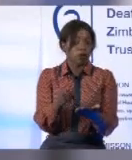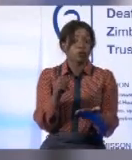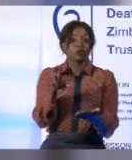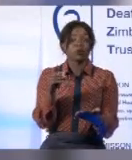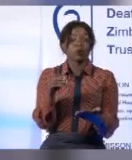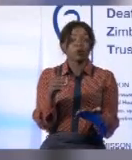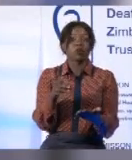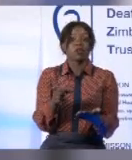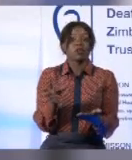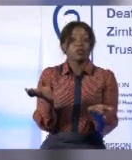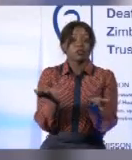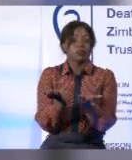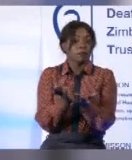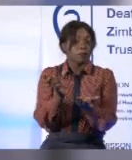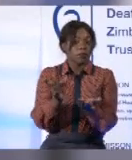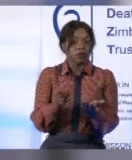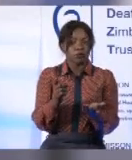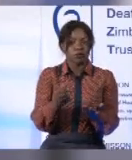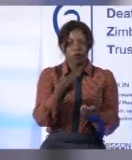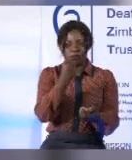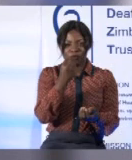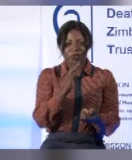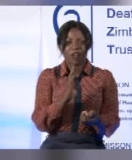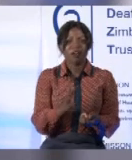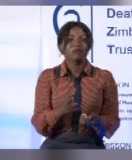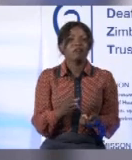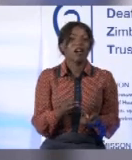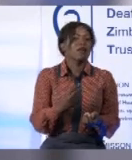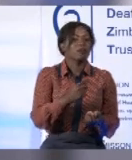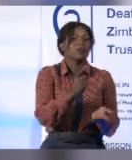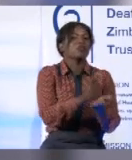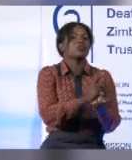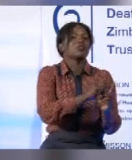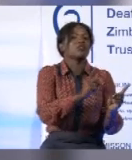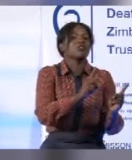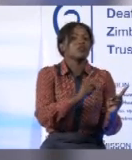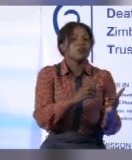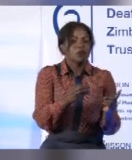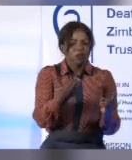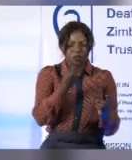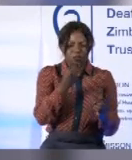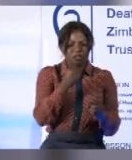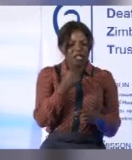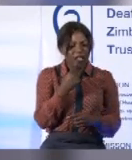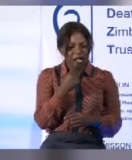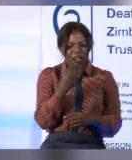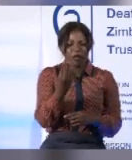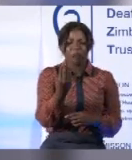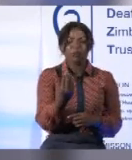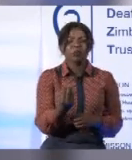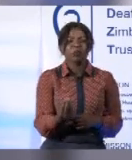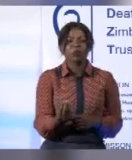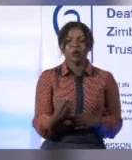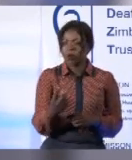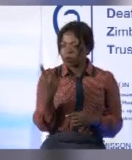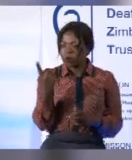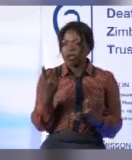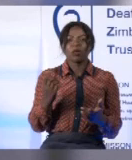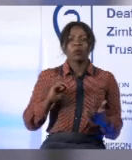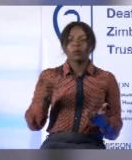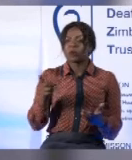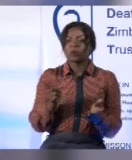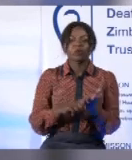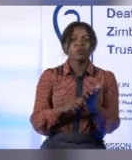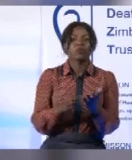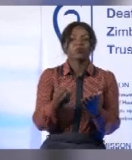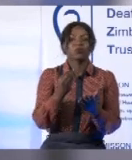when food you can eat on board, you can eat on board, the other chapter. But you can eat on the doctor, and you can eat on. So it depends what is not there.